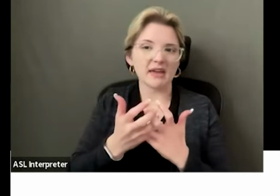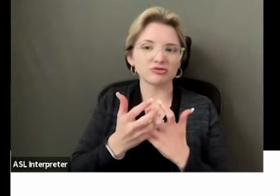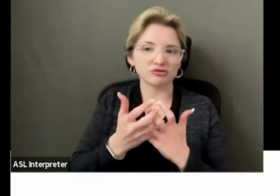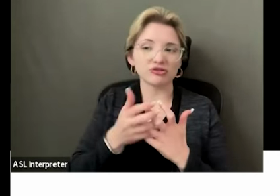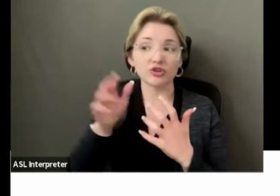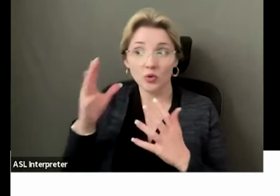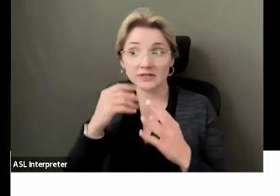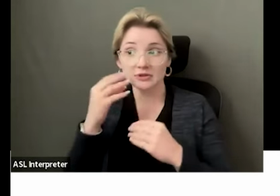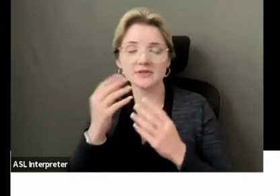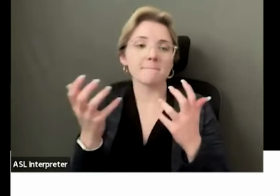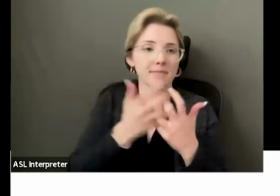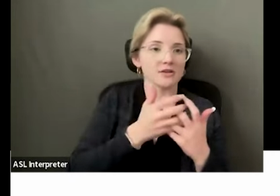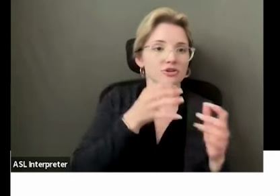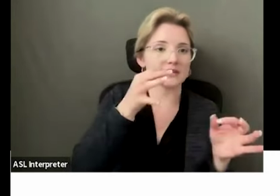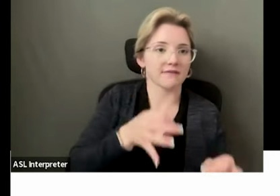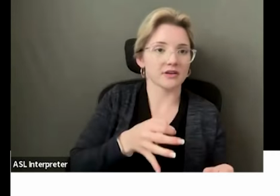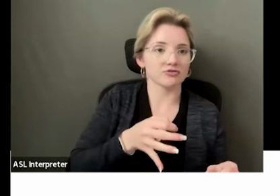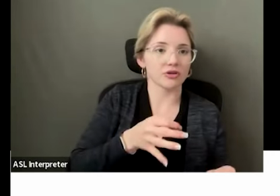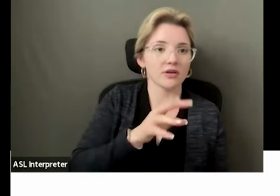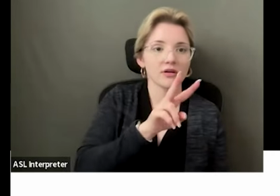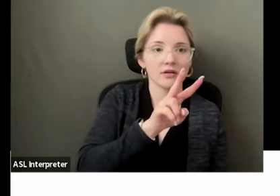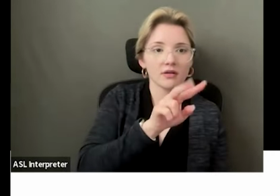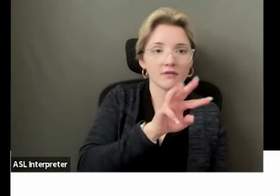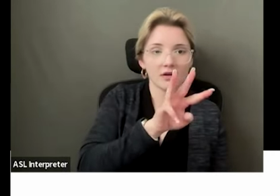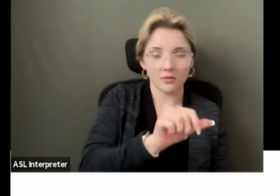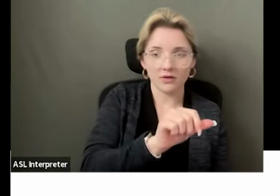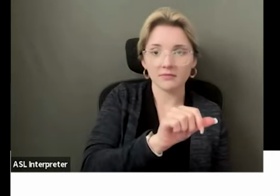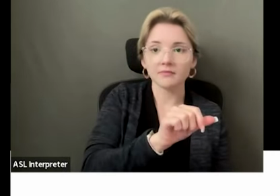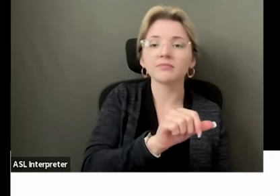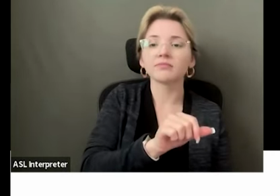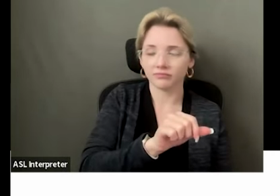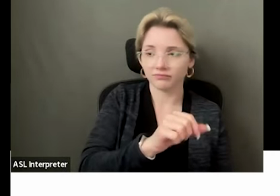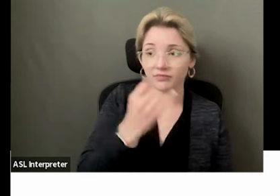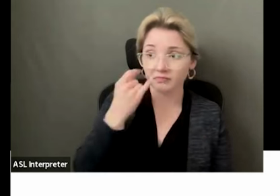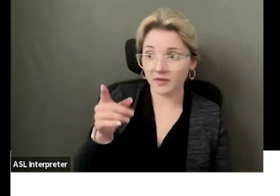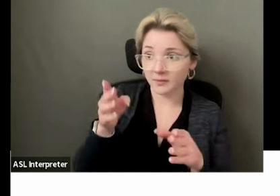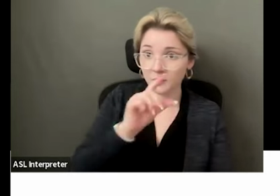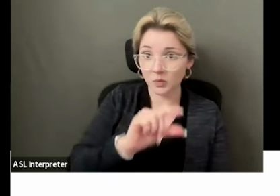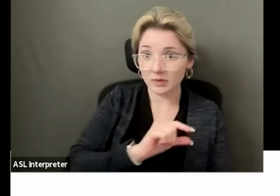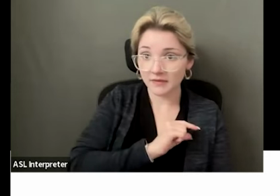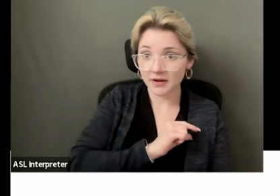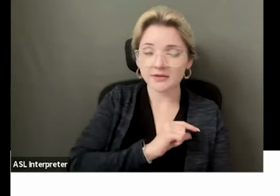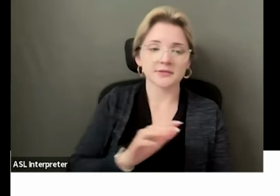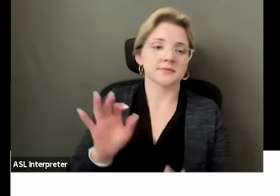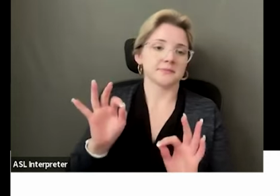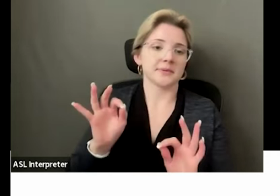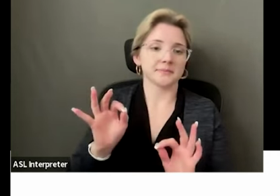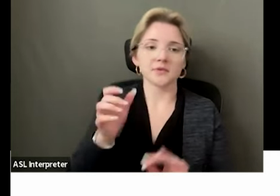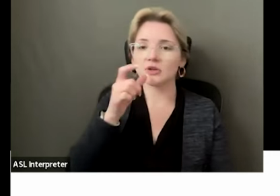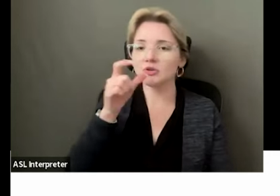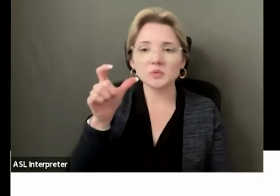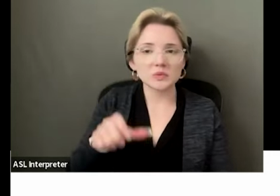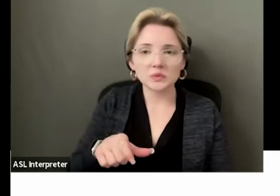and say, yes, I qualify under these definitions, and so they don't have to highlight a particular type